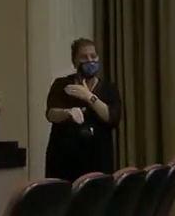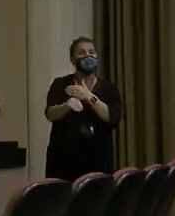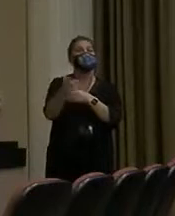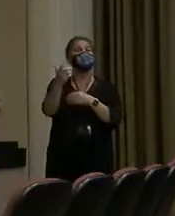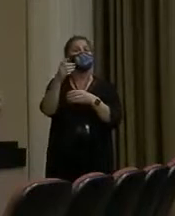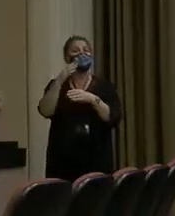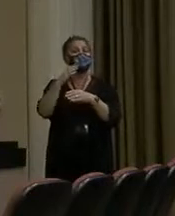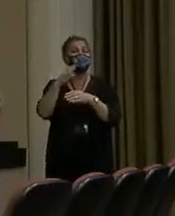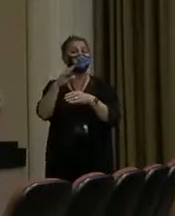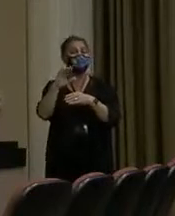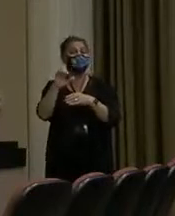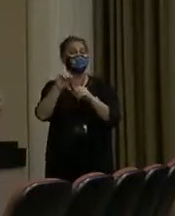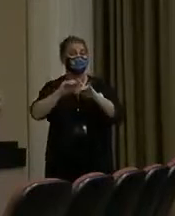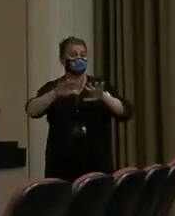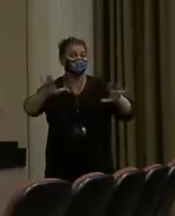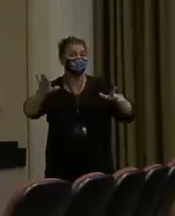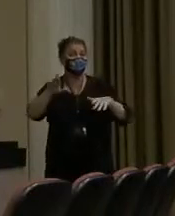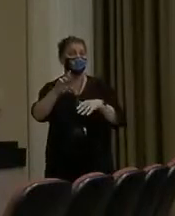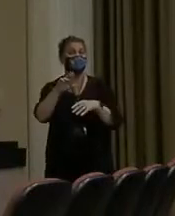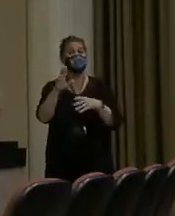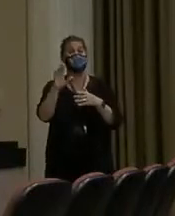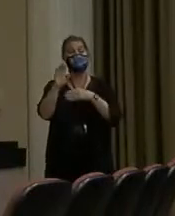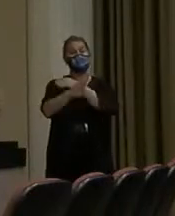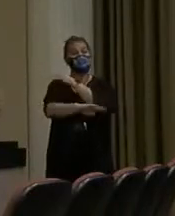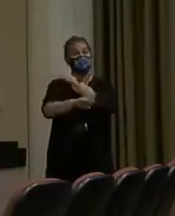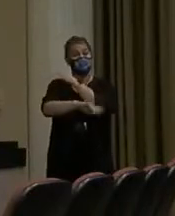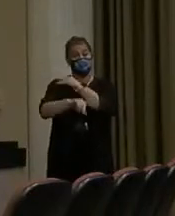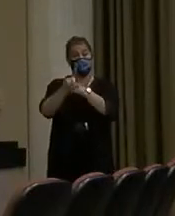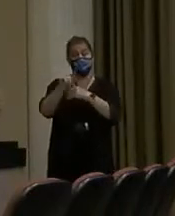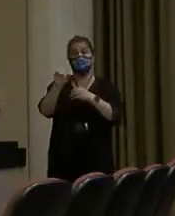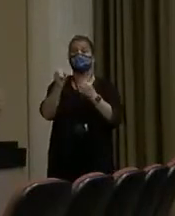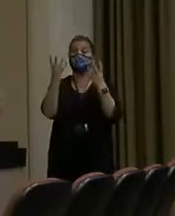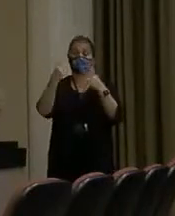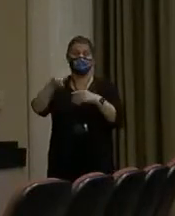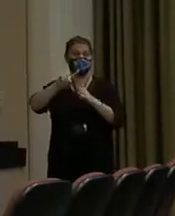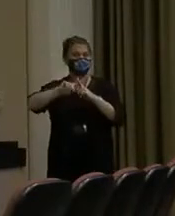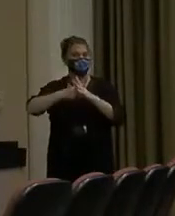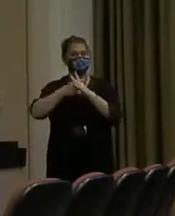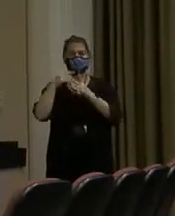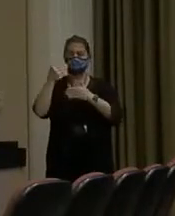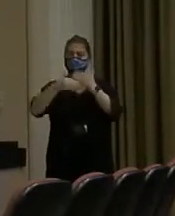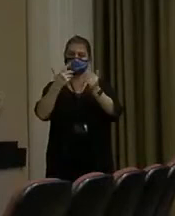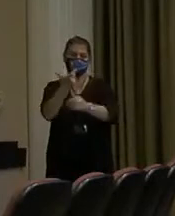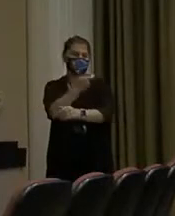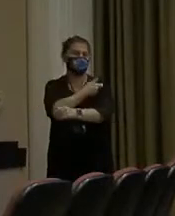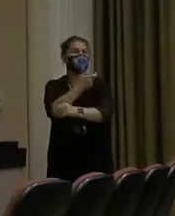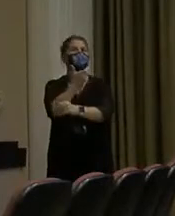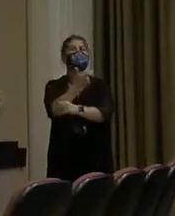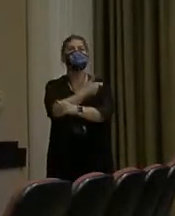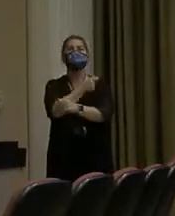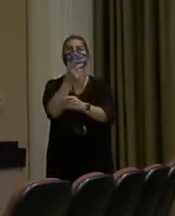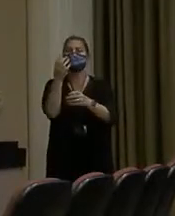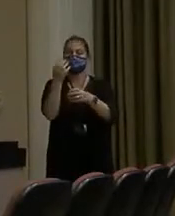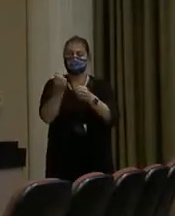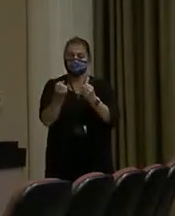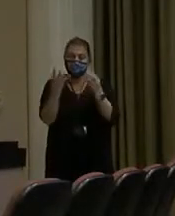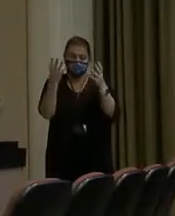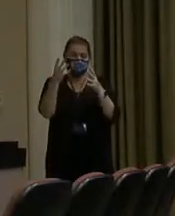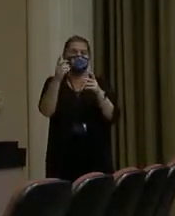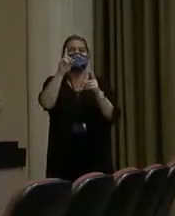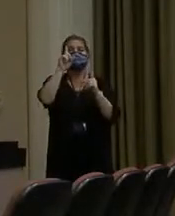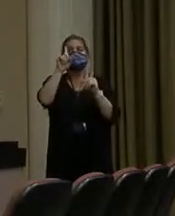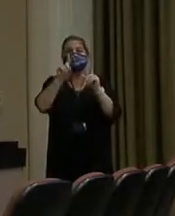was in September of 2020, where many got vaccinated, definitely got tested,